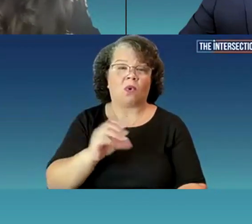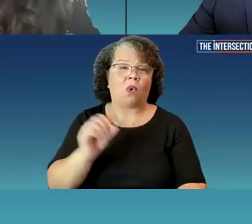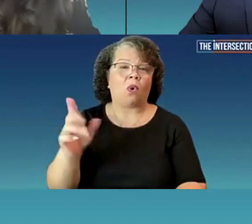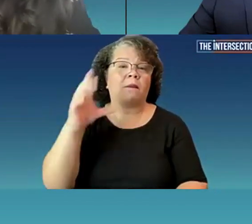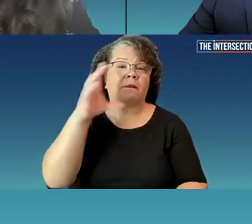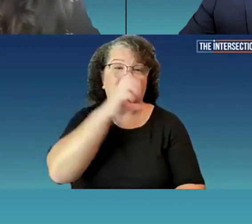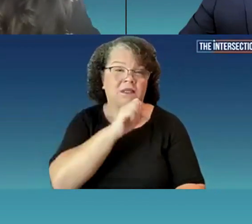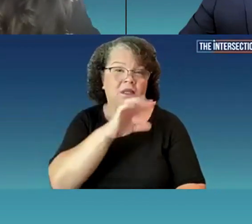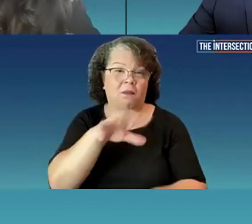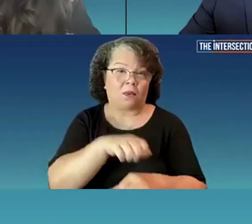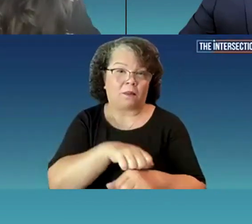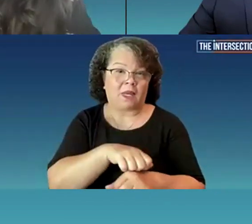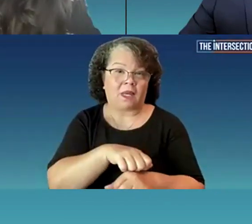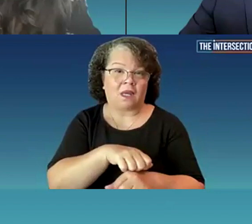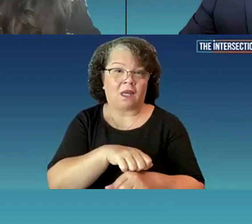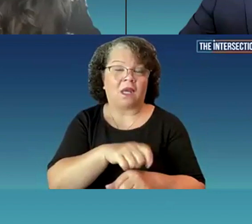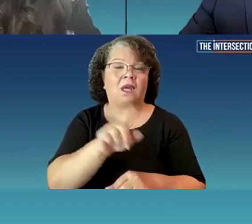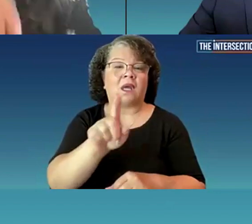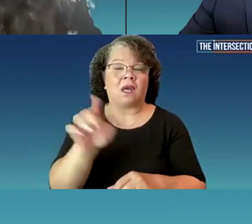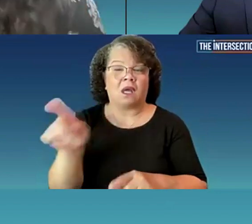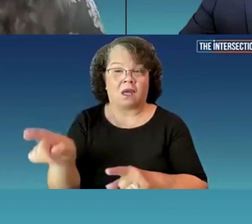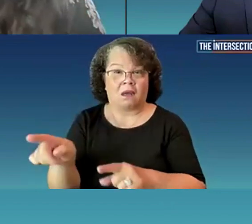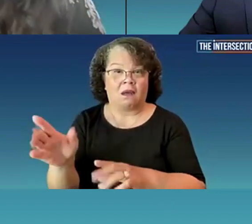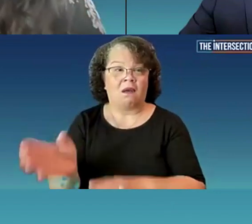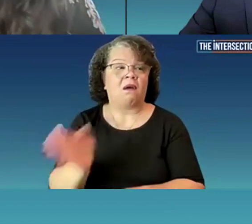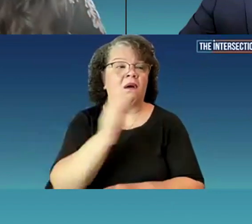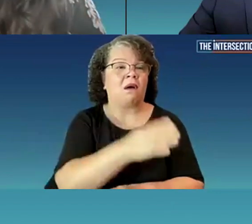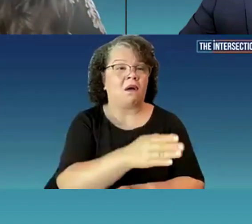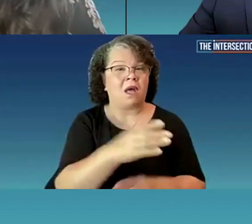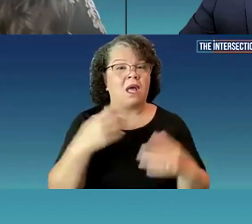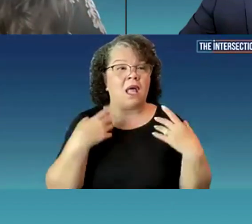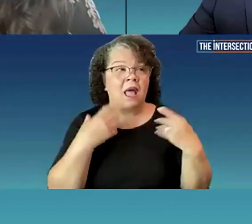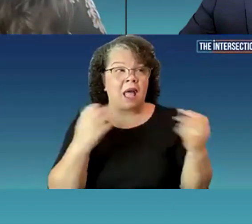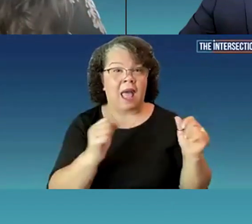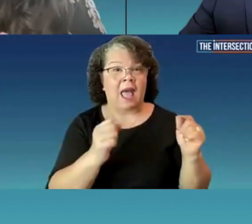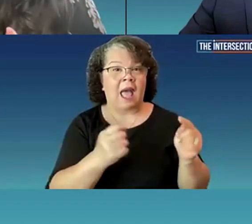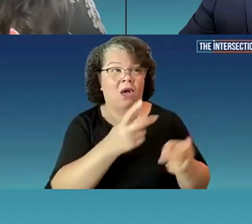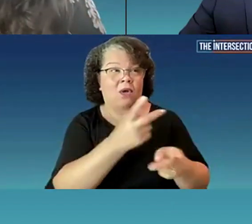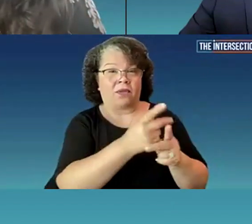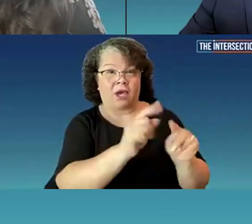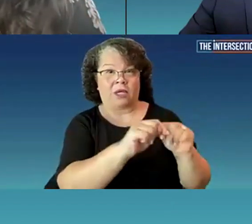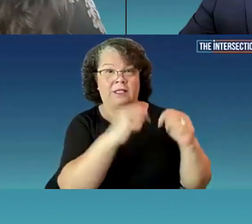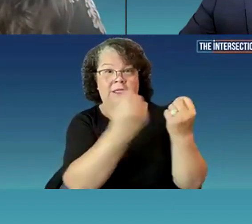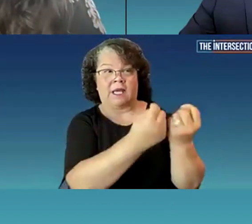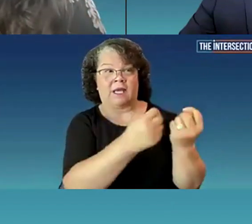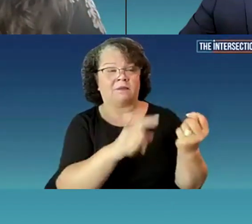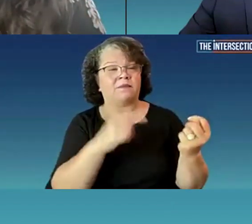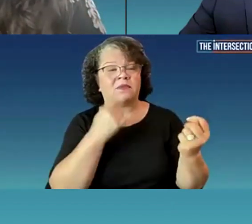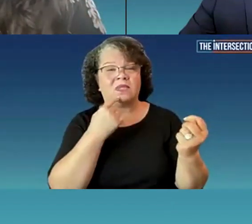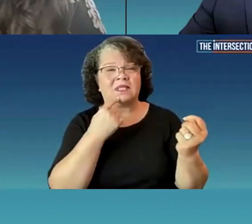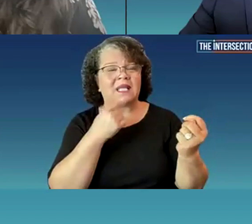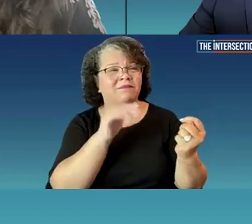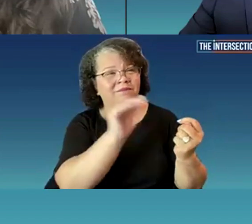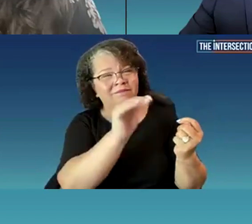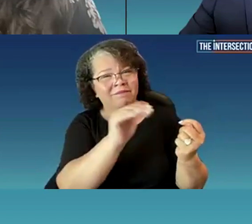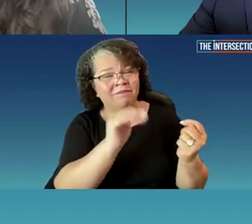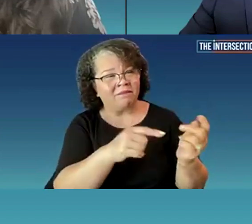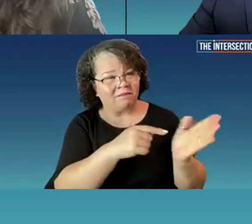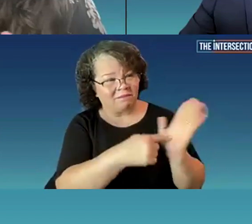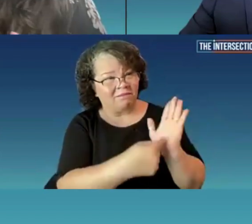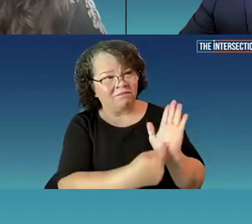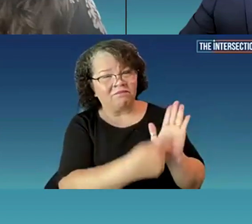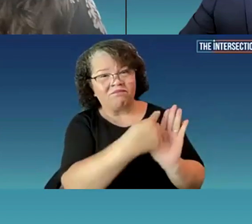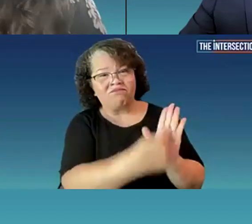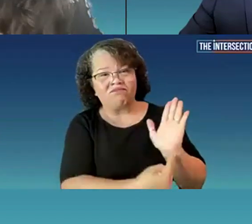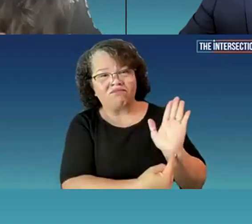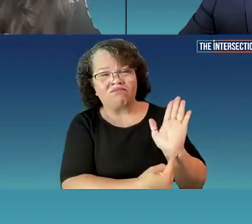healthcare providers, the healthcare teams, and said, here's how your patients are doing according to